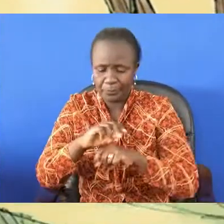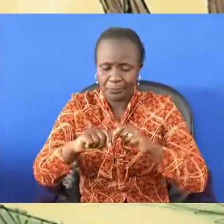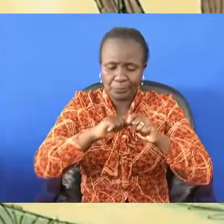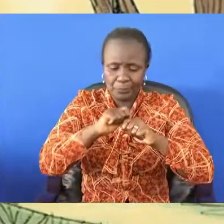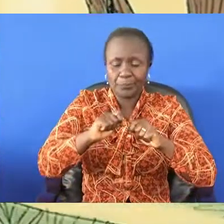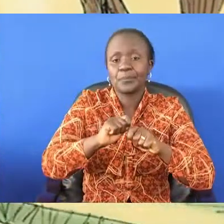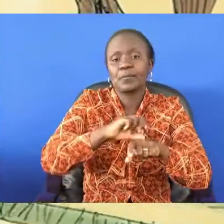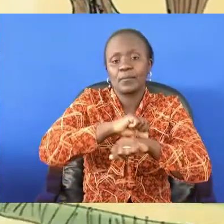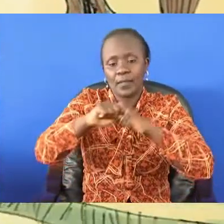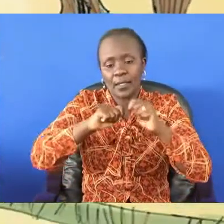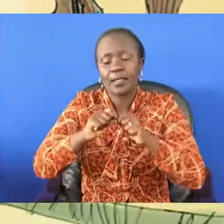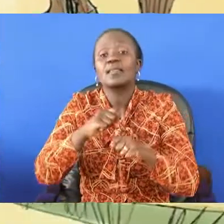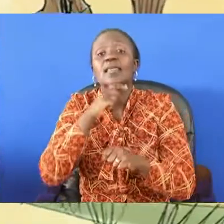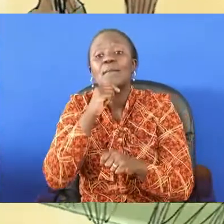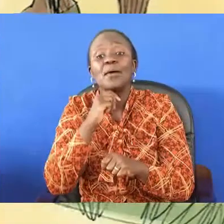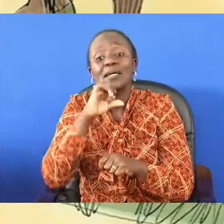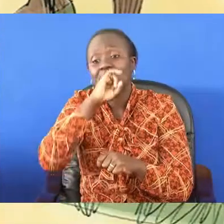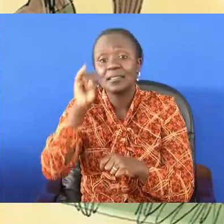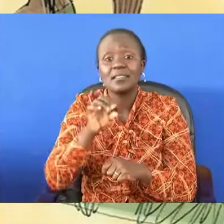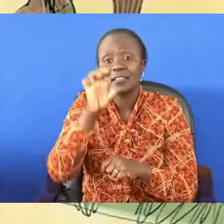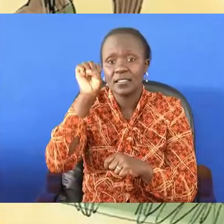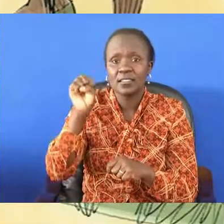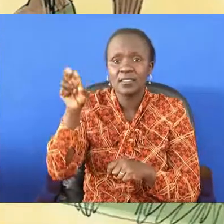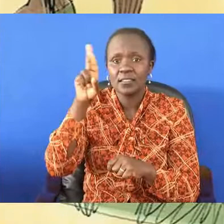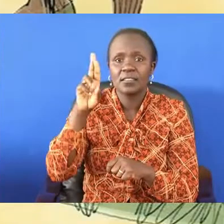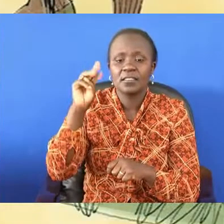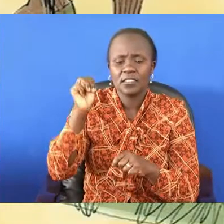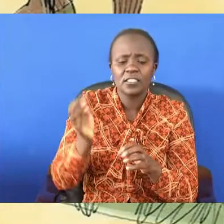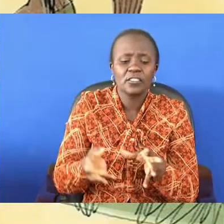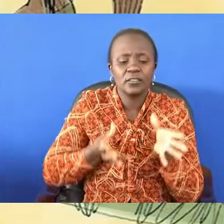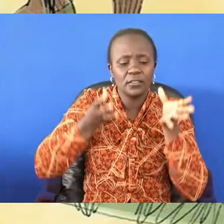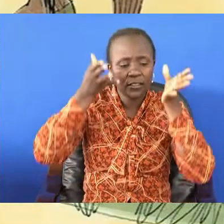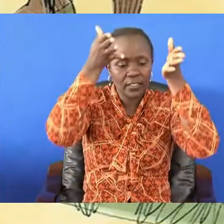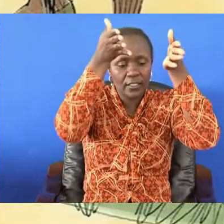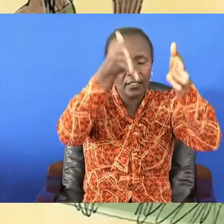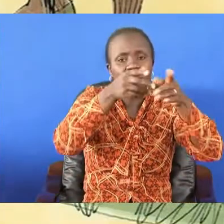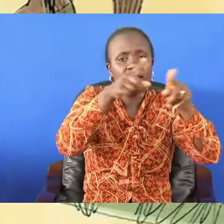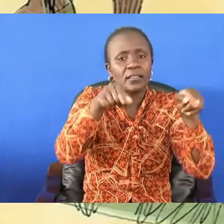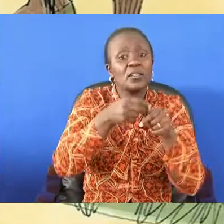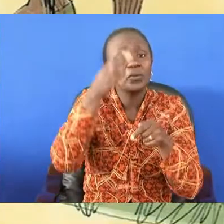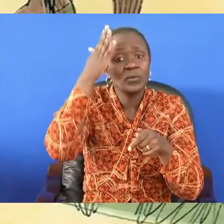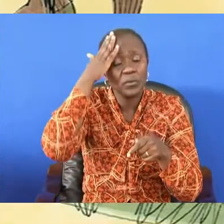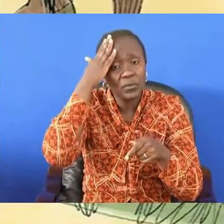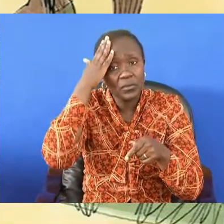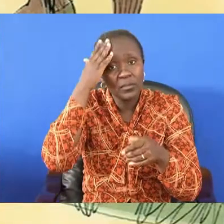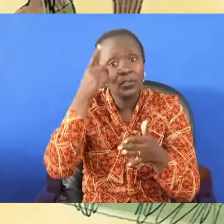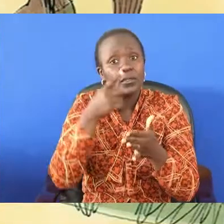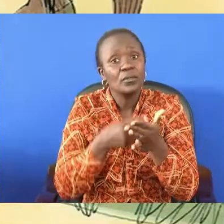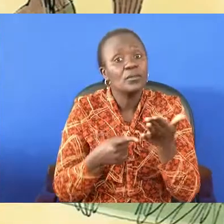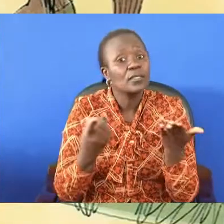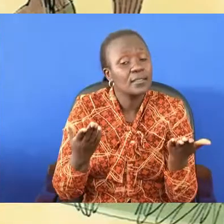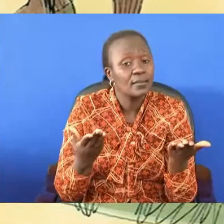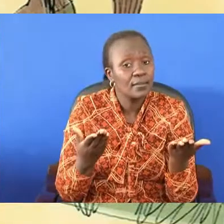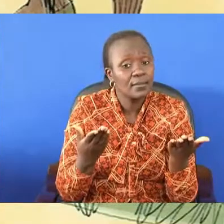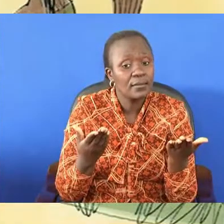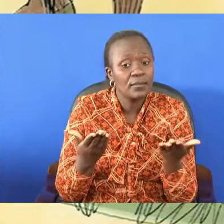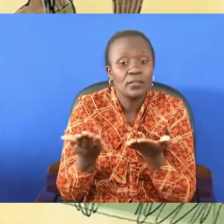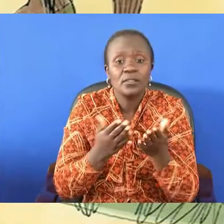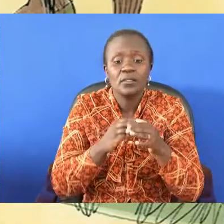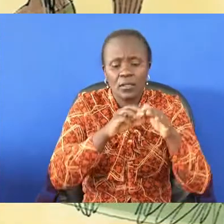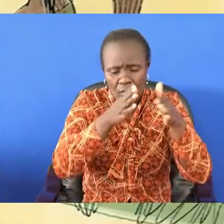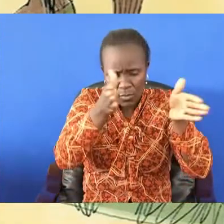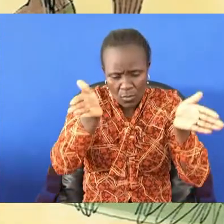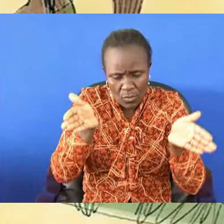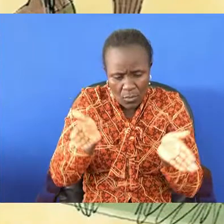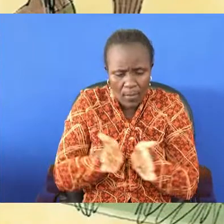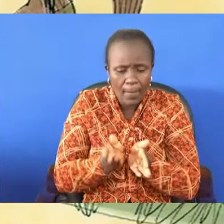tied Jeremiah, and they put him into the cistern. Do we know what is a cistern, children? The cistern is a well